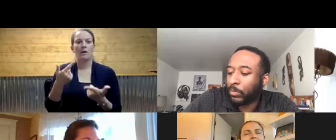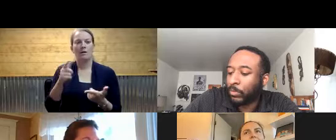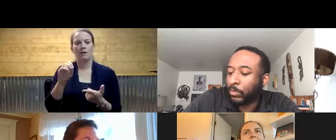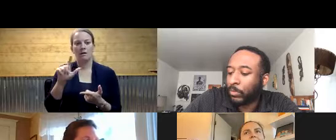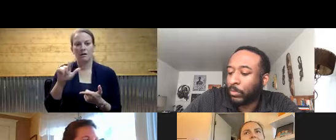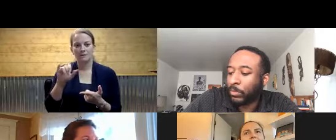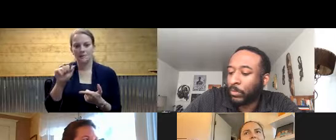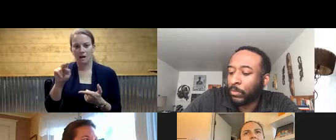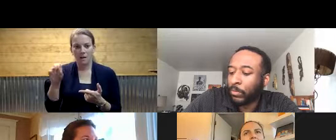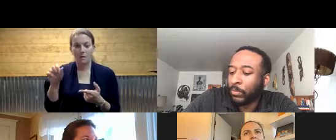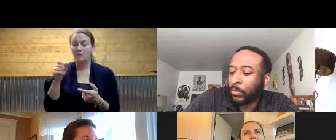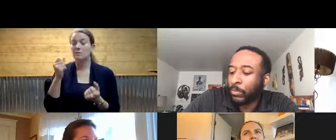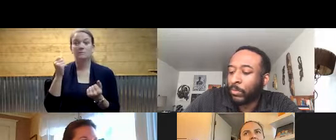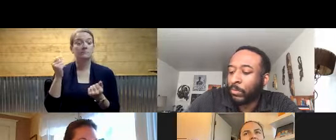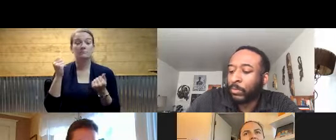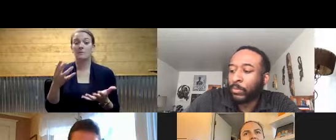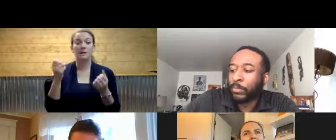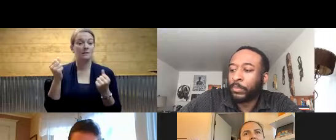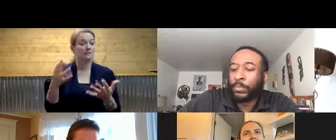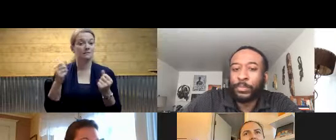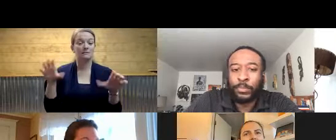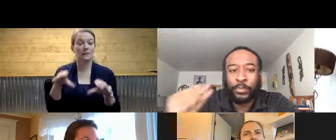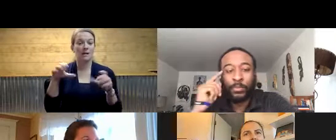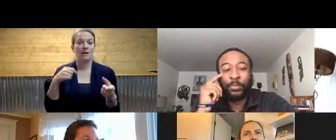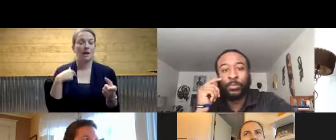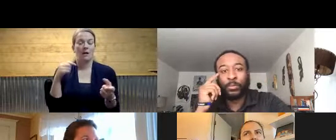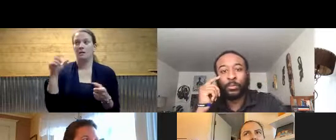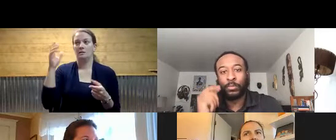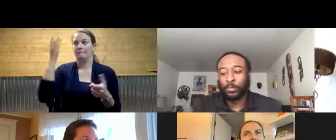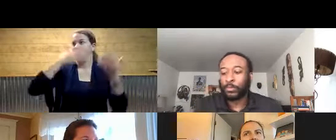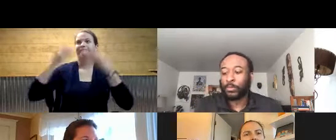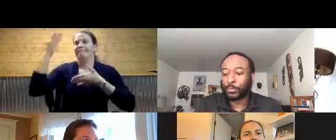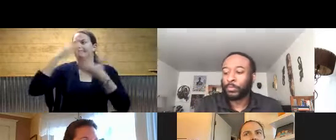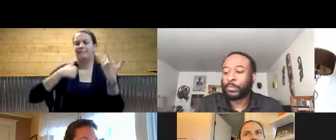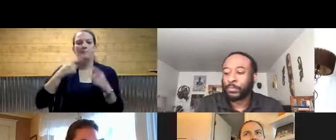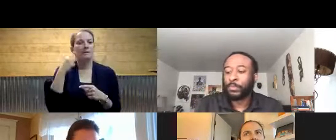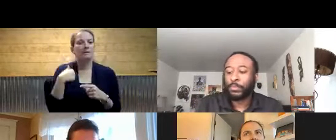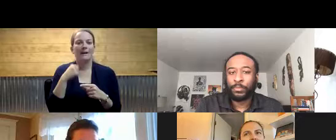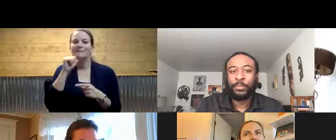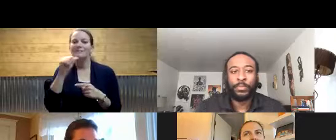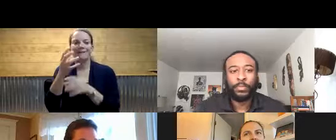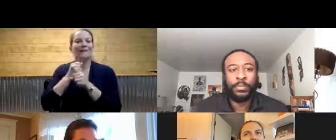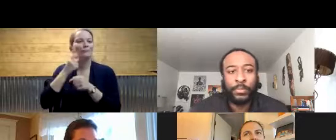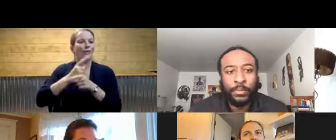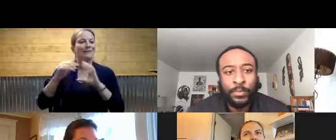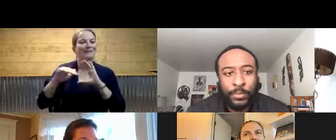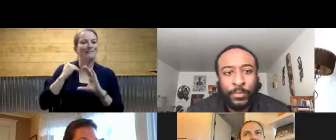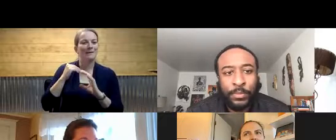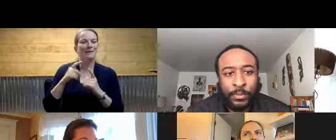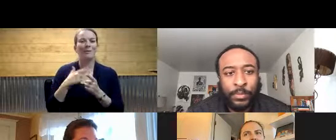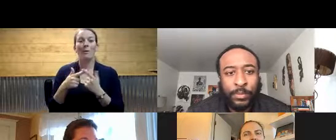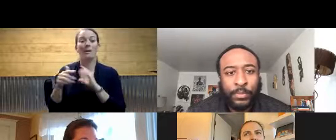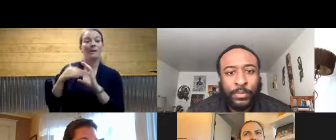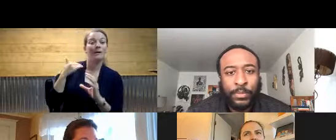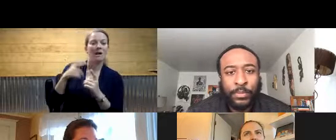There's just so much that's happening, and there's so much that I missed out on because I was not subscribed to that. Or even though that came into my inbox, I missed it because